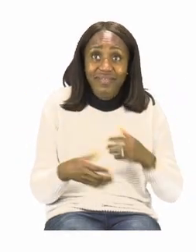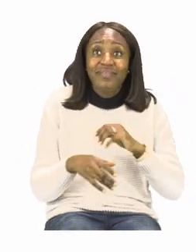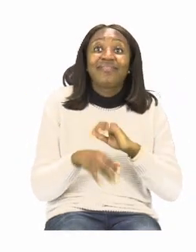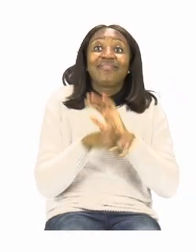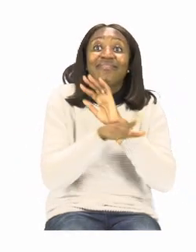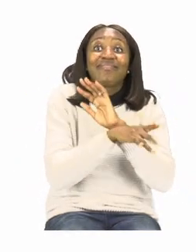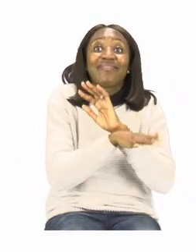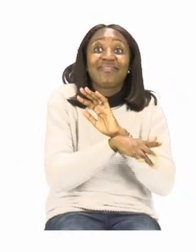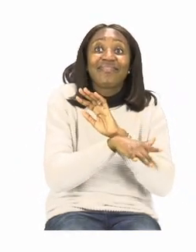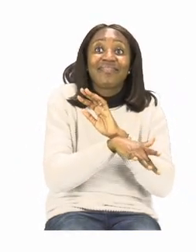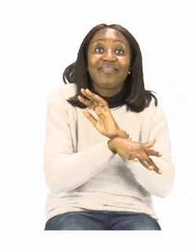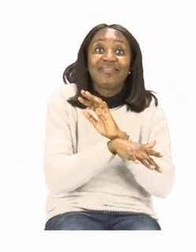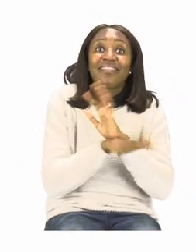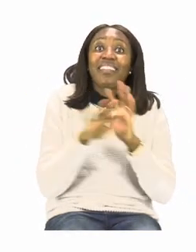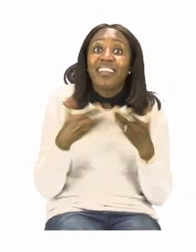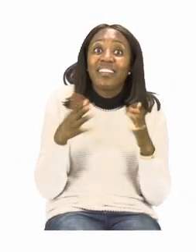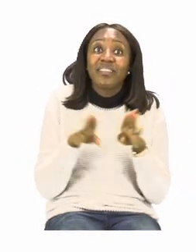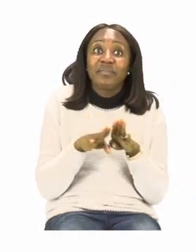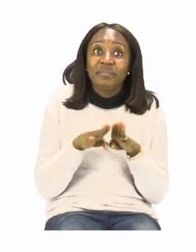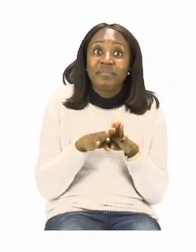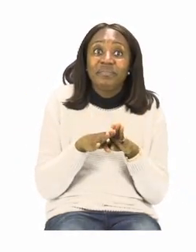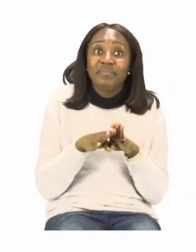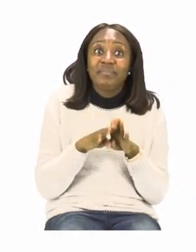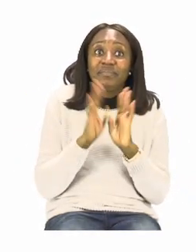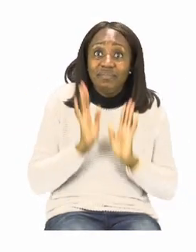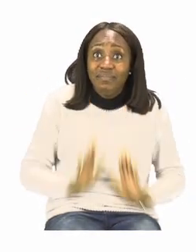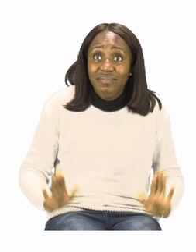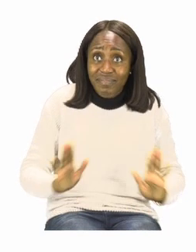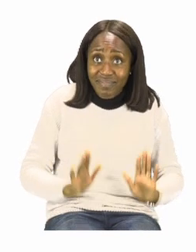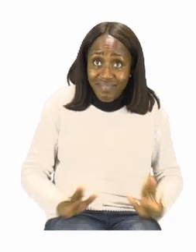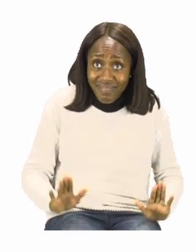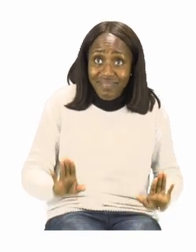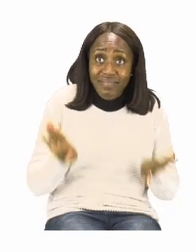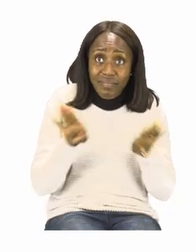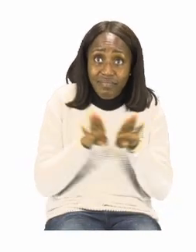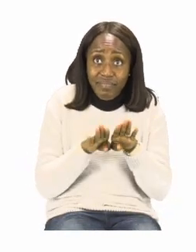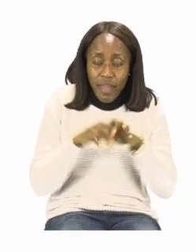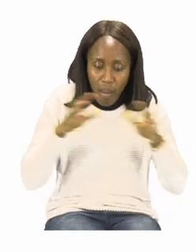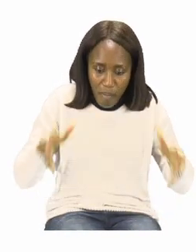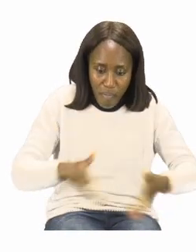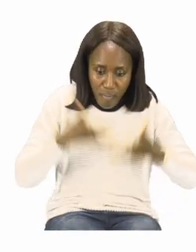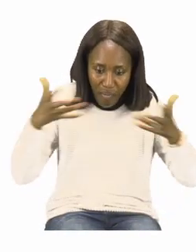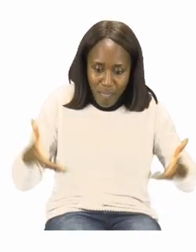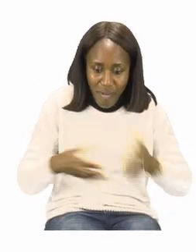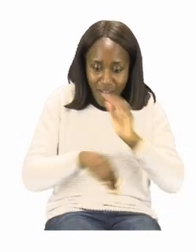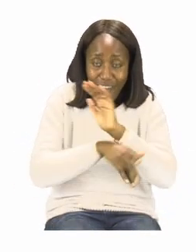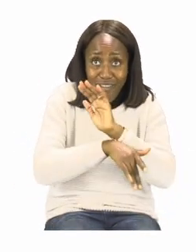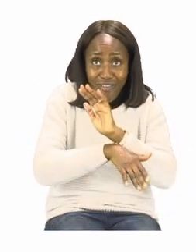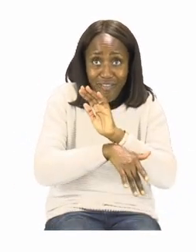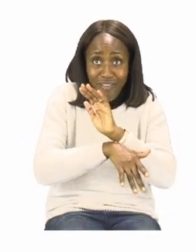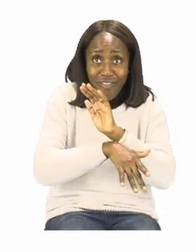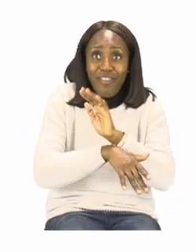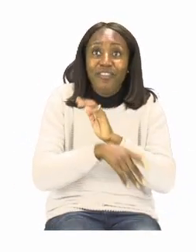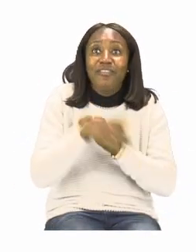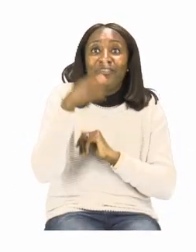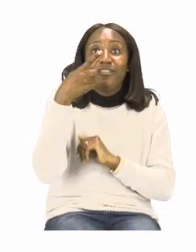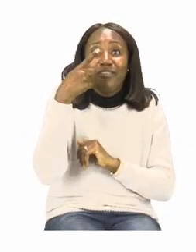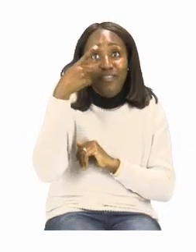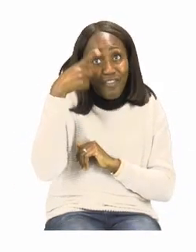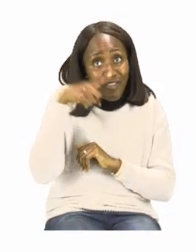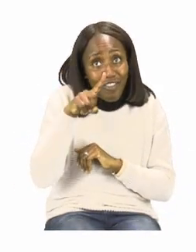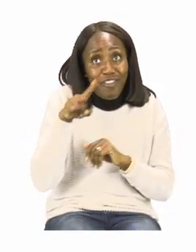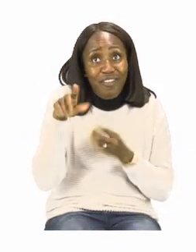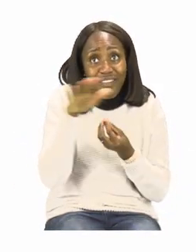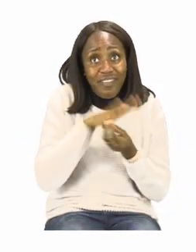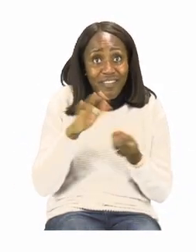Delicious. So, Ndeshi is going to make a fruit salad for her family. And it's going to be our job to